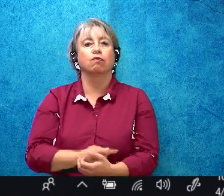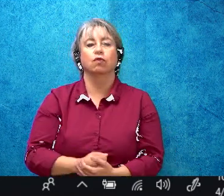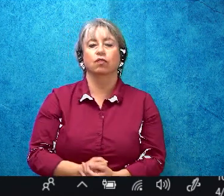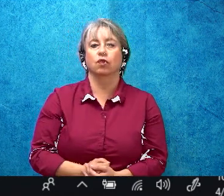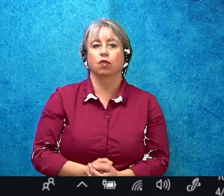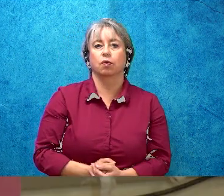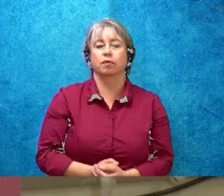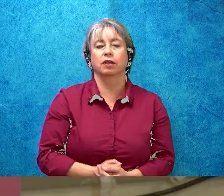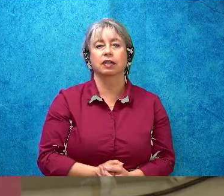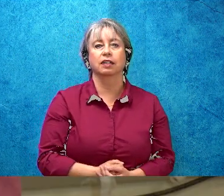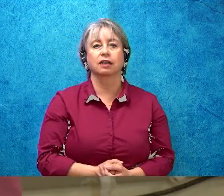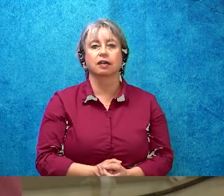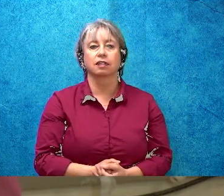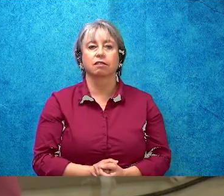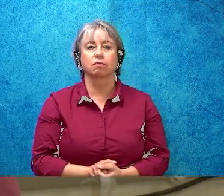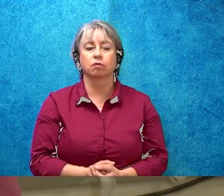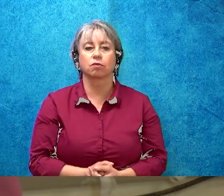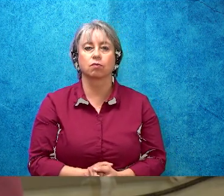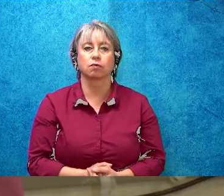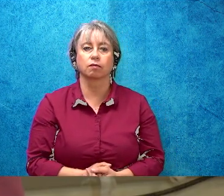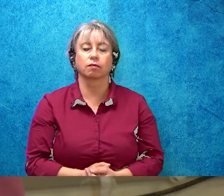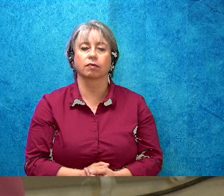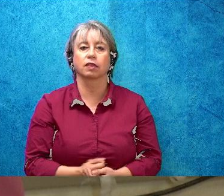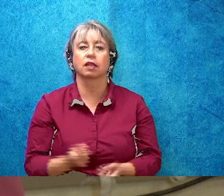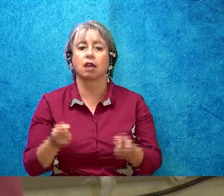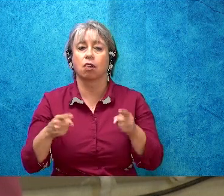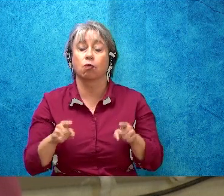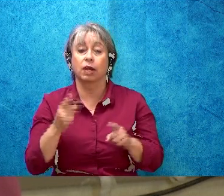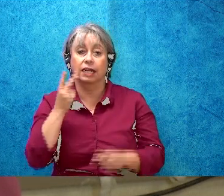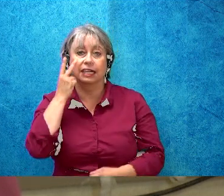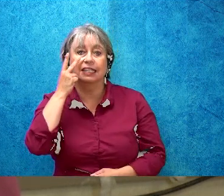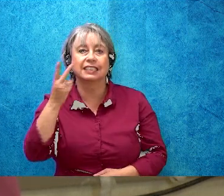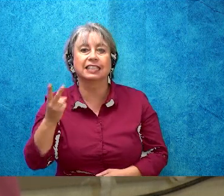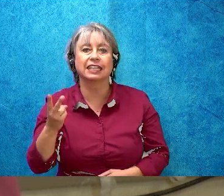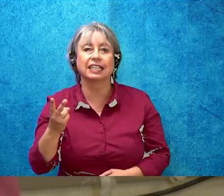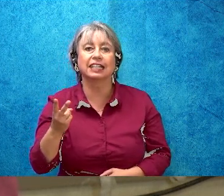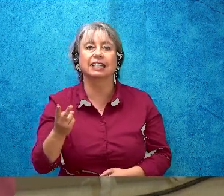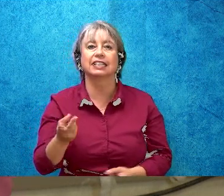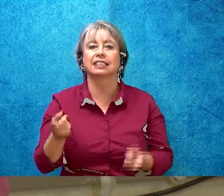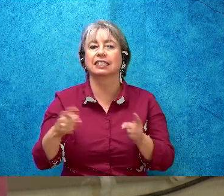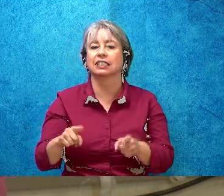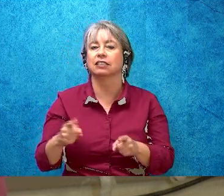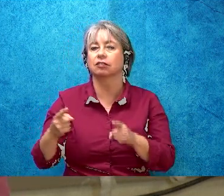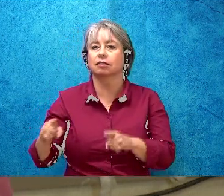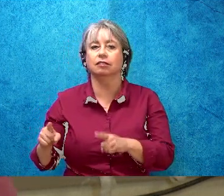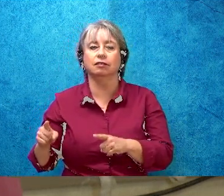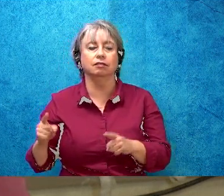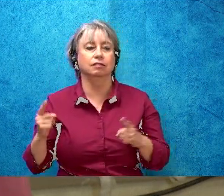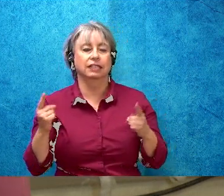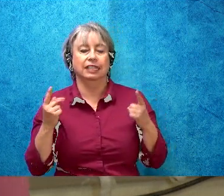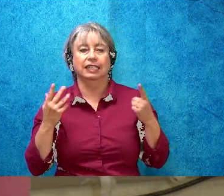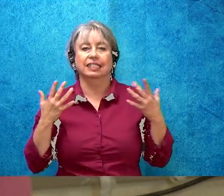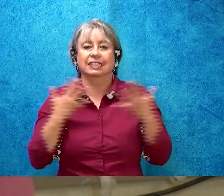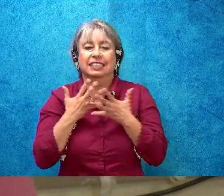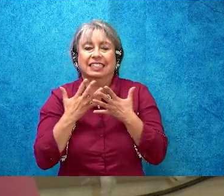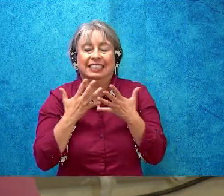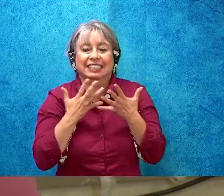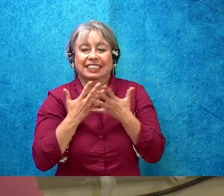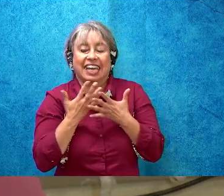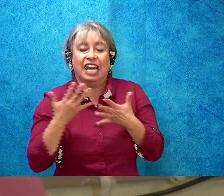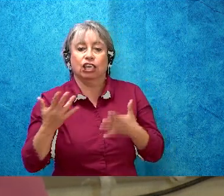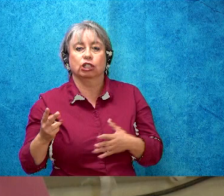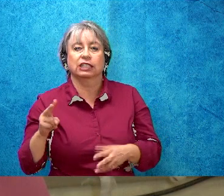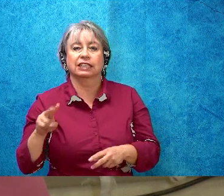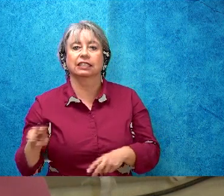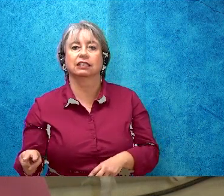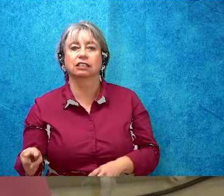feel some type of way. So once he sees what's going on, it scares him. And